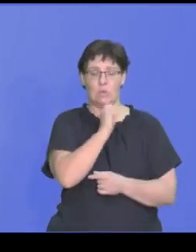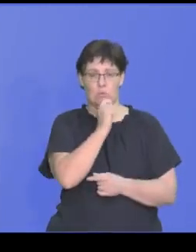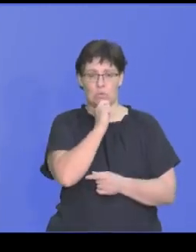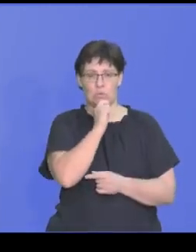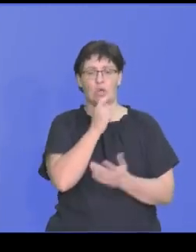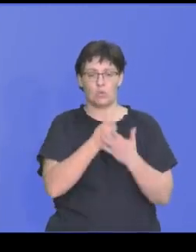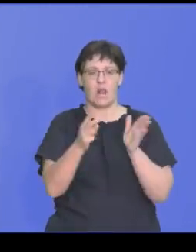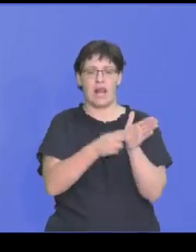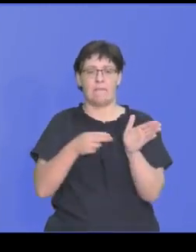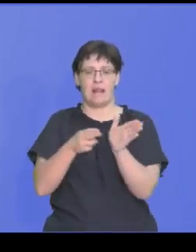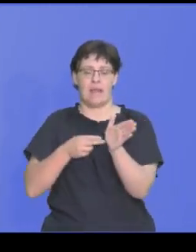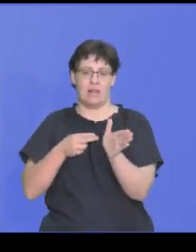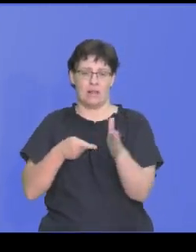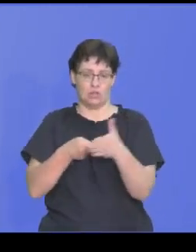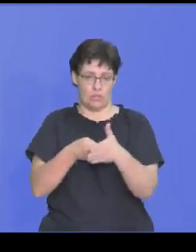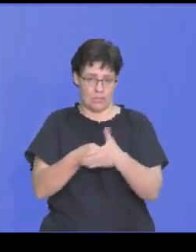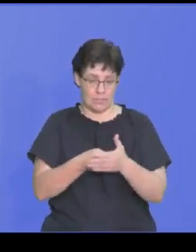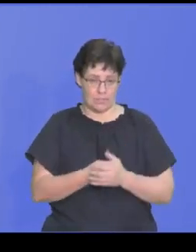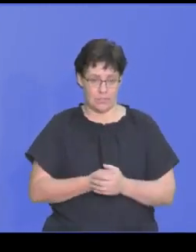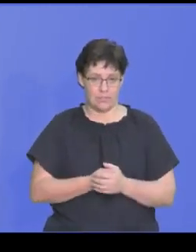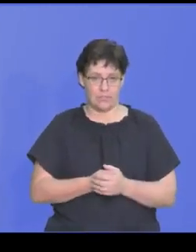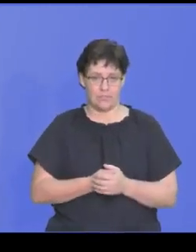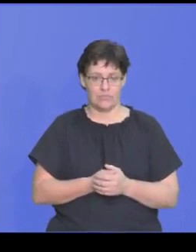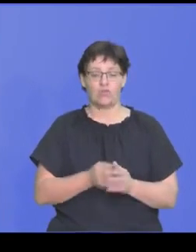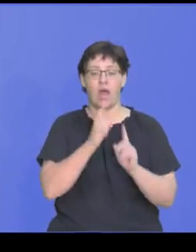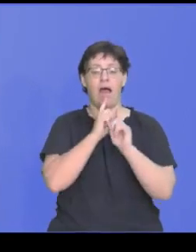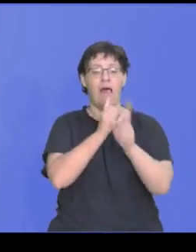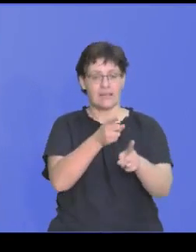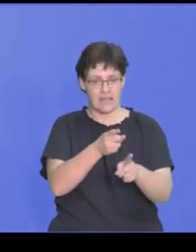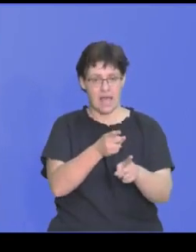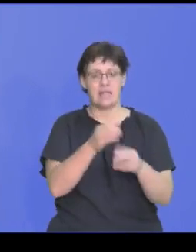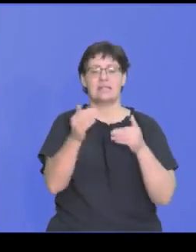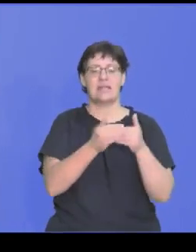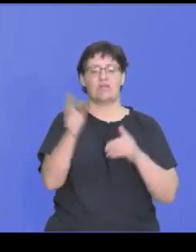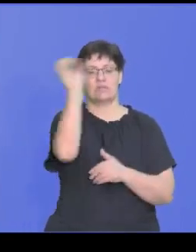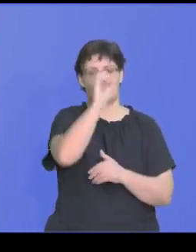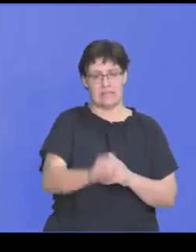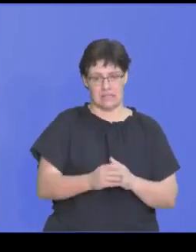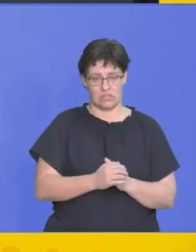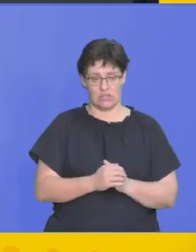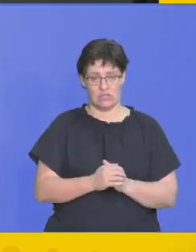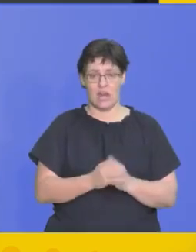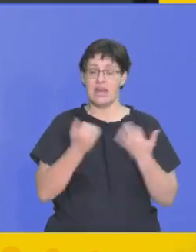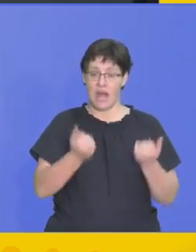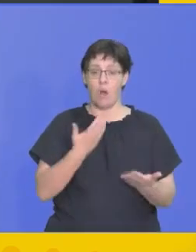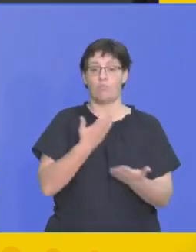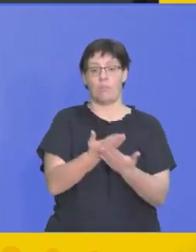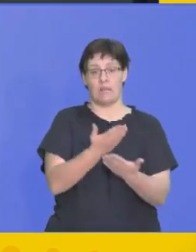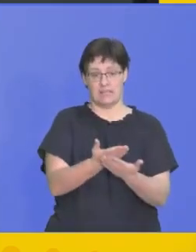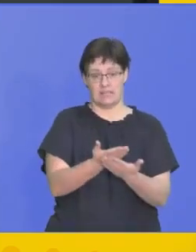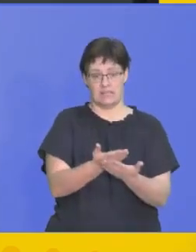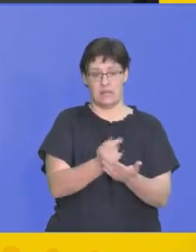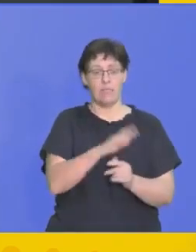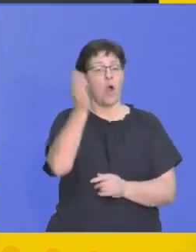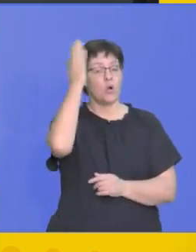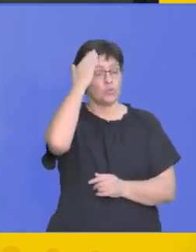to label the shop. So give your answer to the nearest percentage. So now probability, and